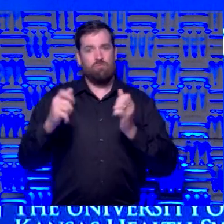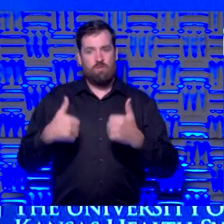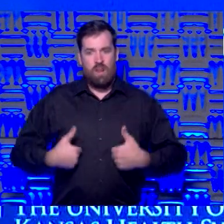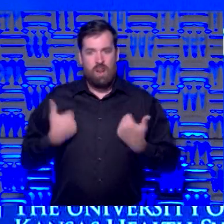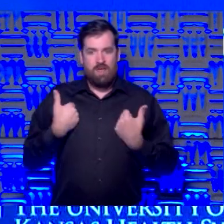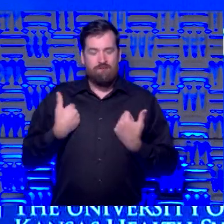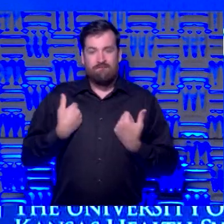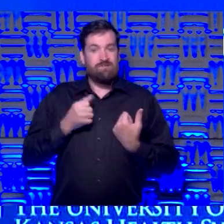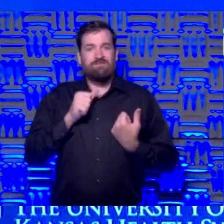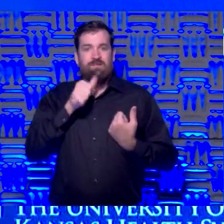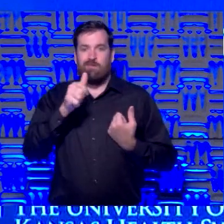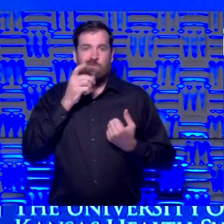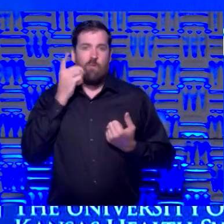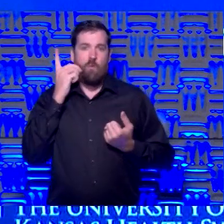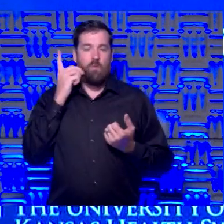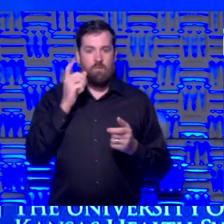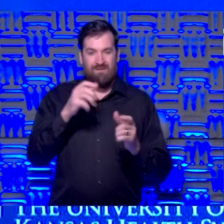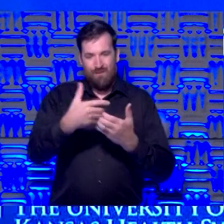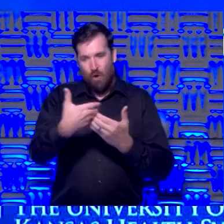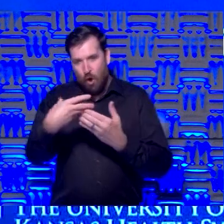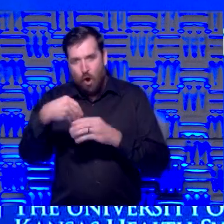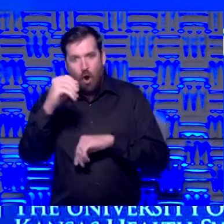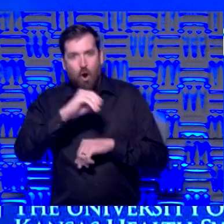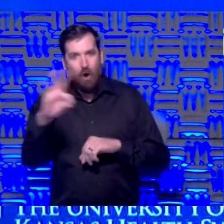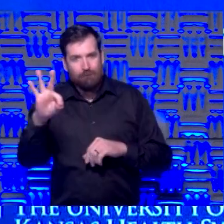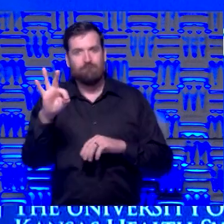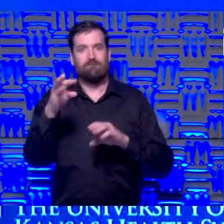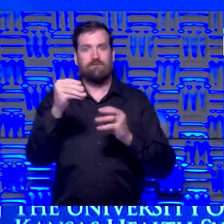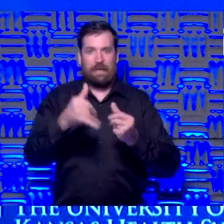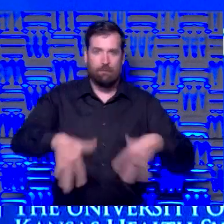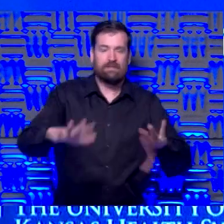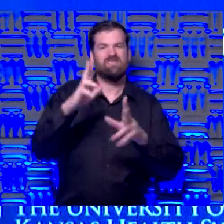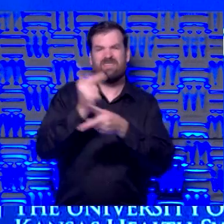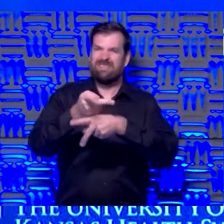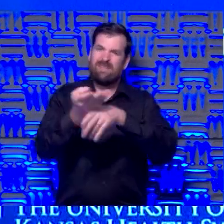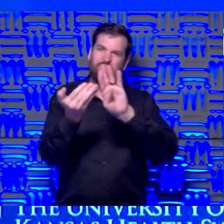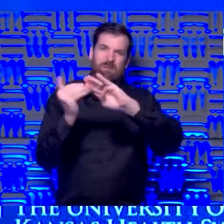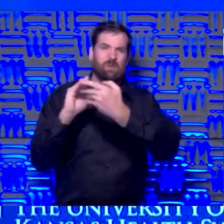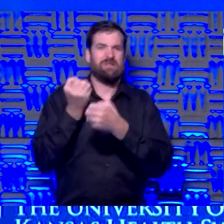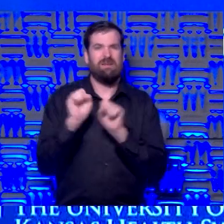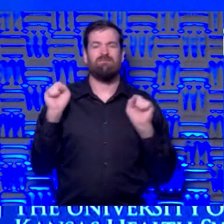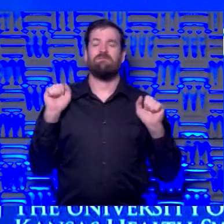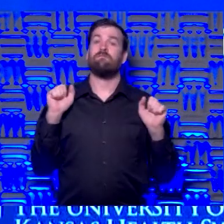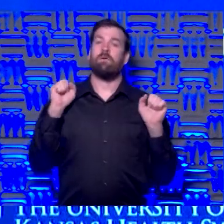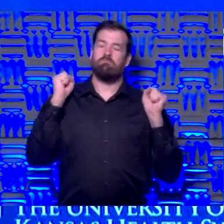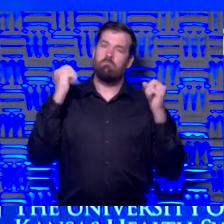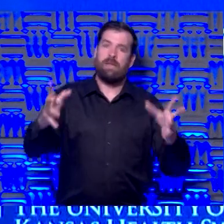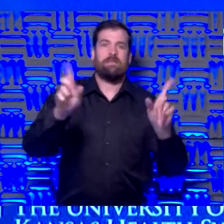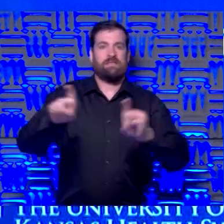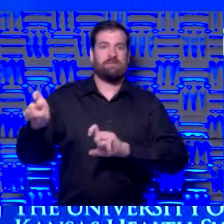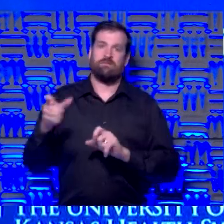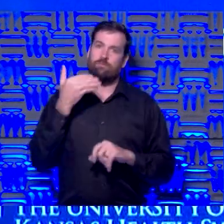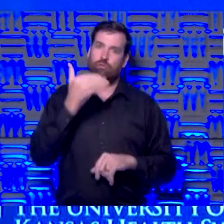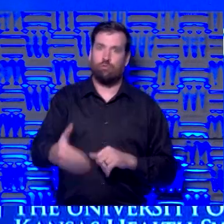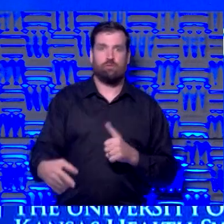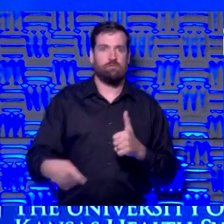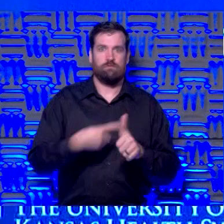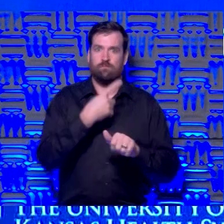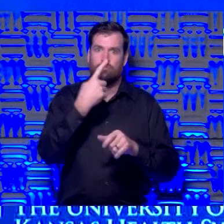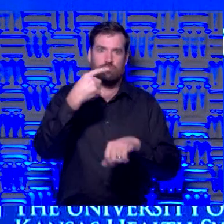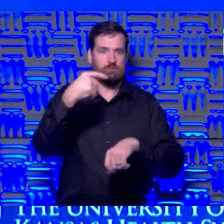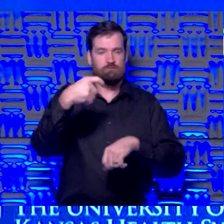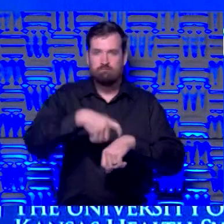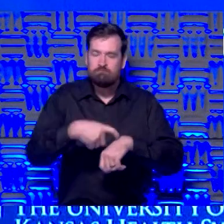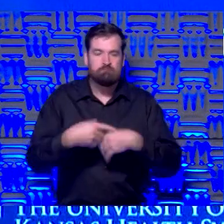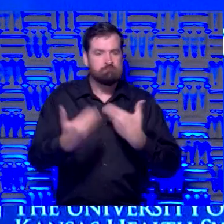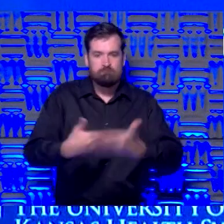represent a threat to a community. So we have to do things that can keep the community safe. I think mass testing is a good start, especially because you get to then quarantine those folks